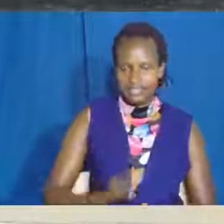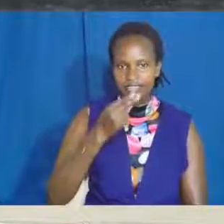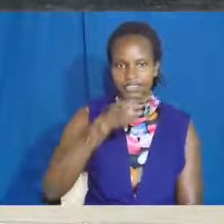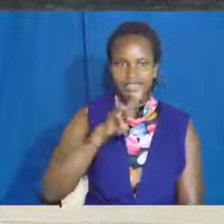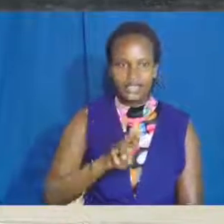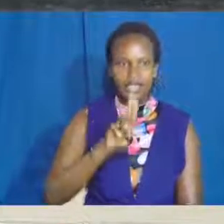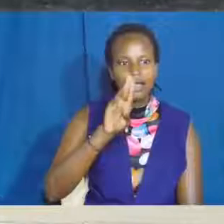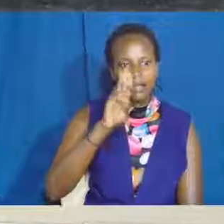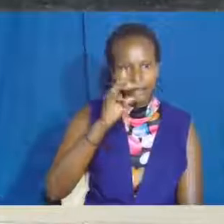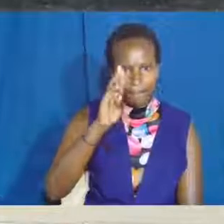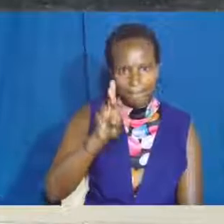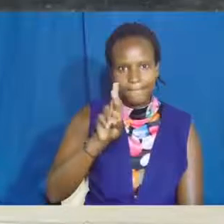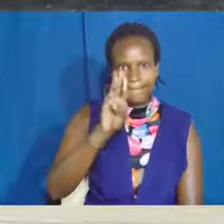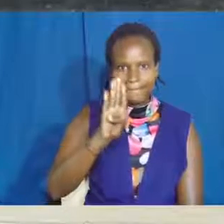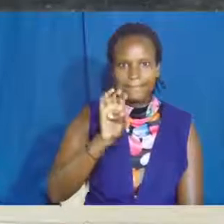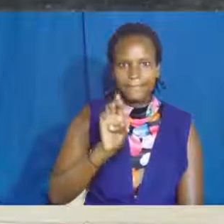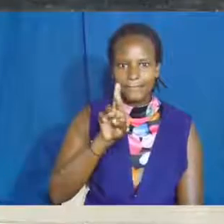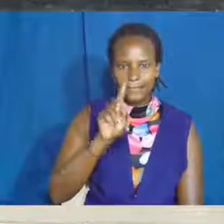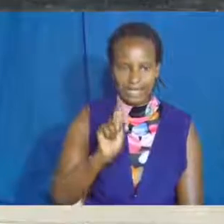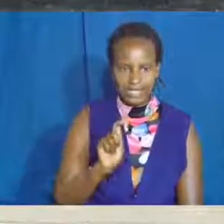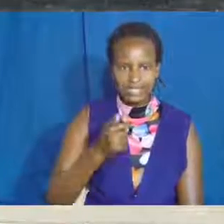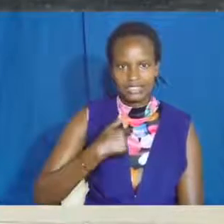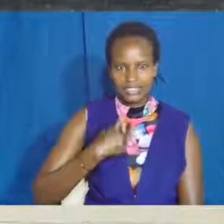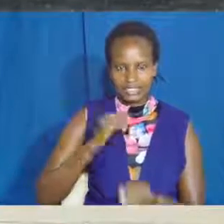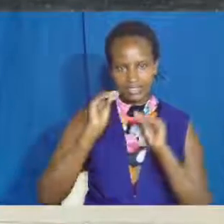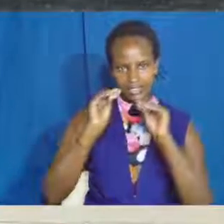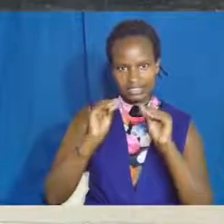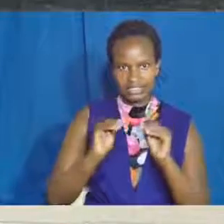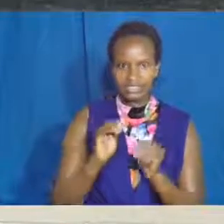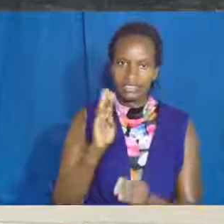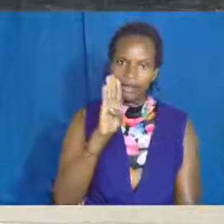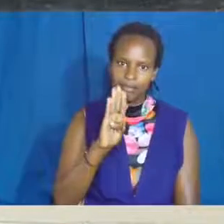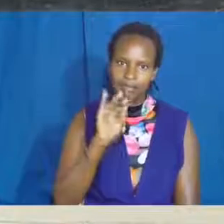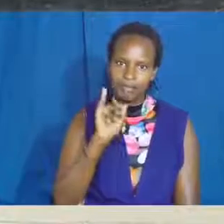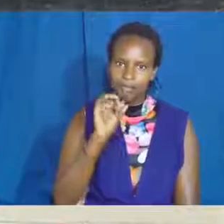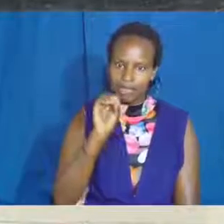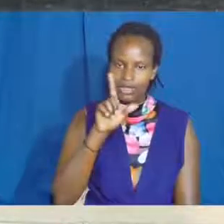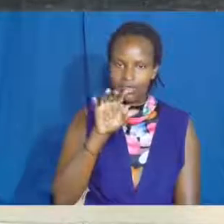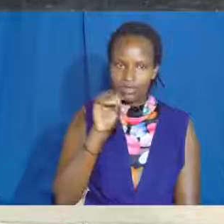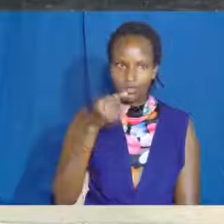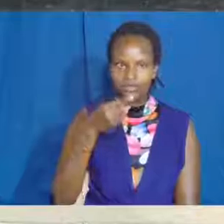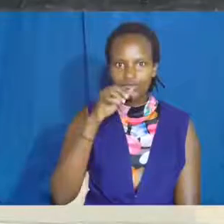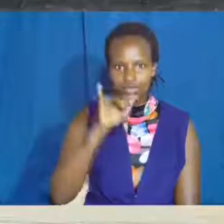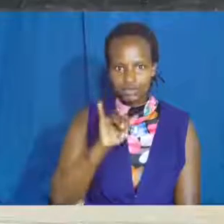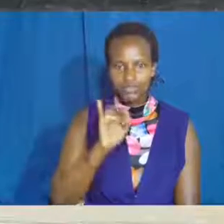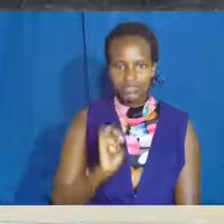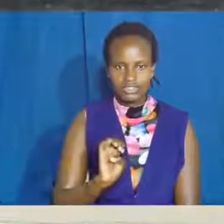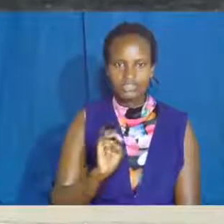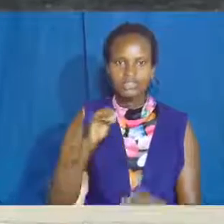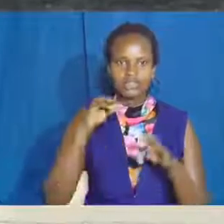as my name's. I'll be taking you through the biology and health science of senior 2, unit